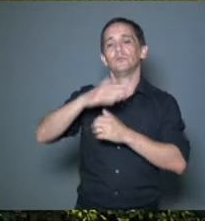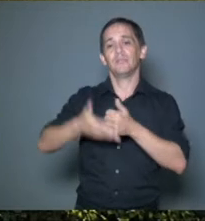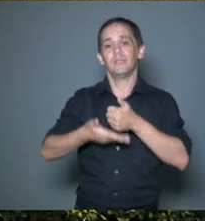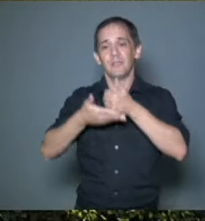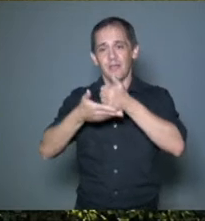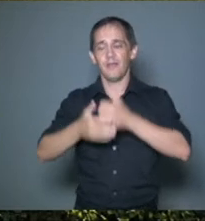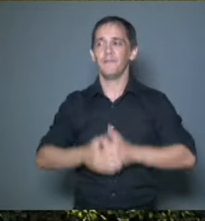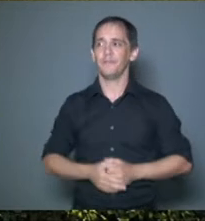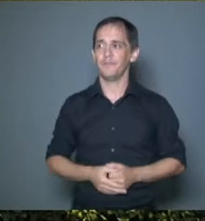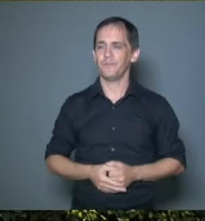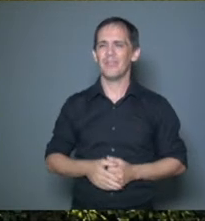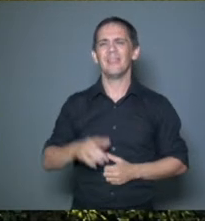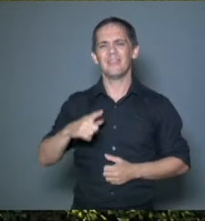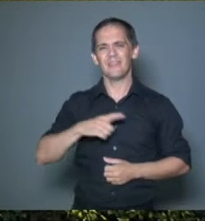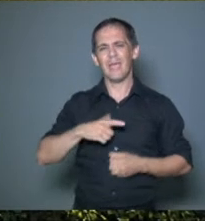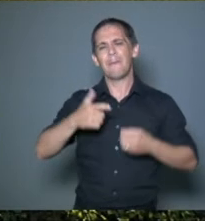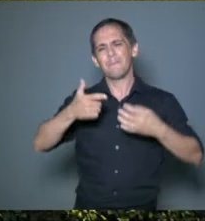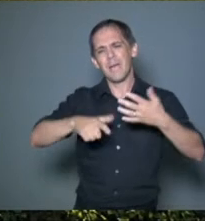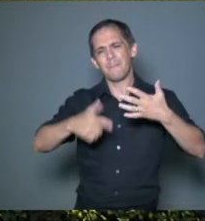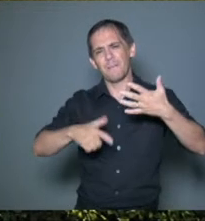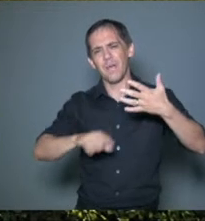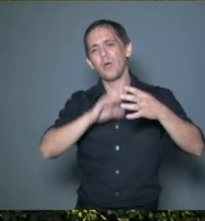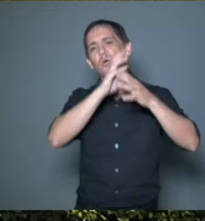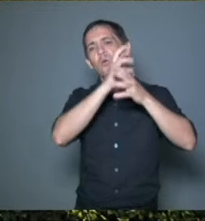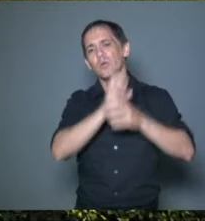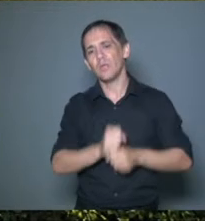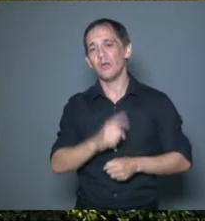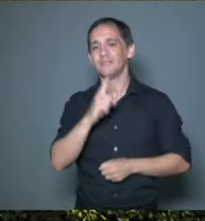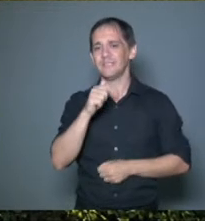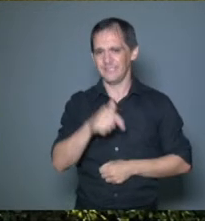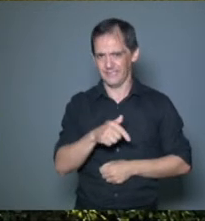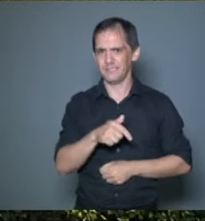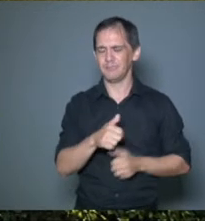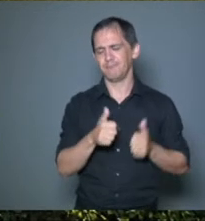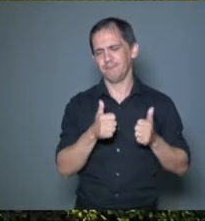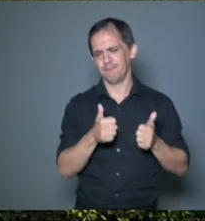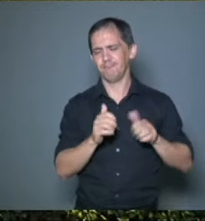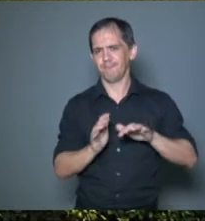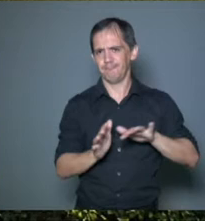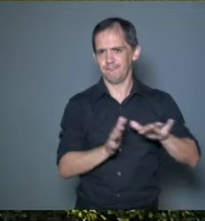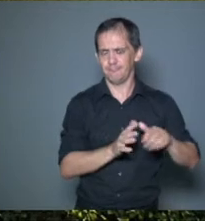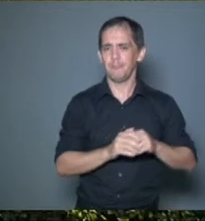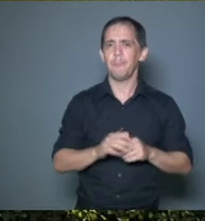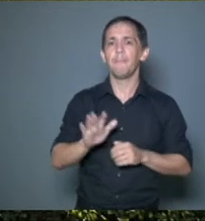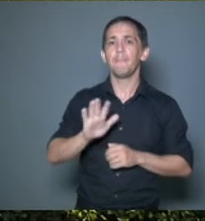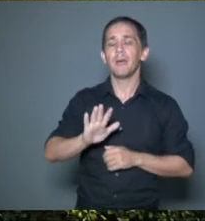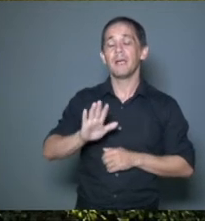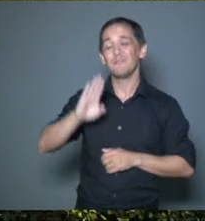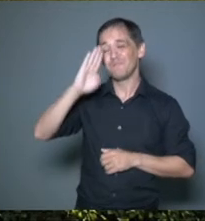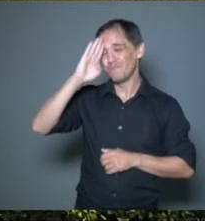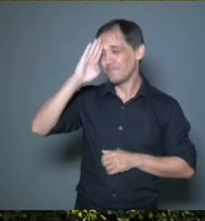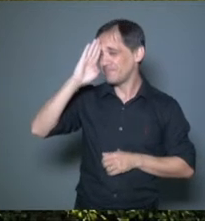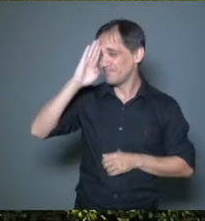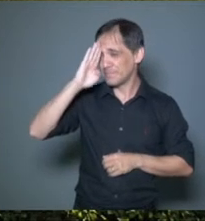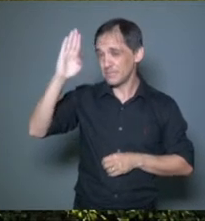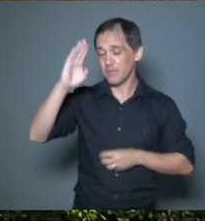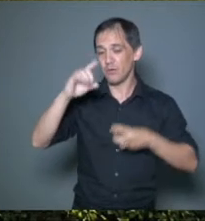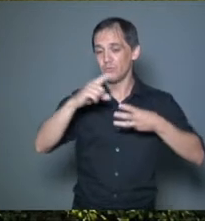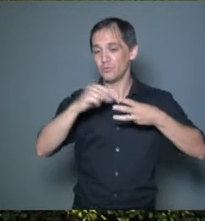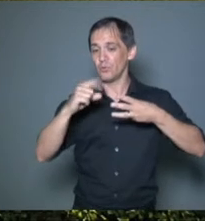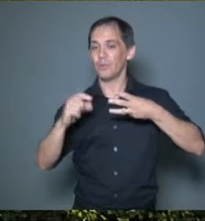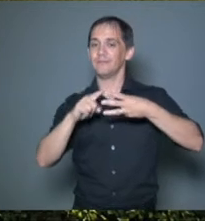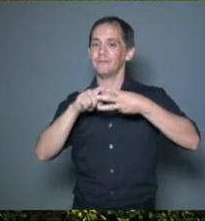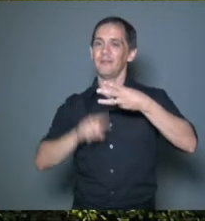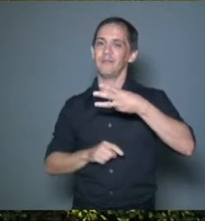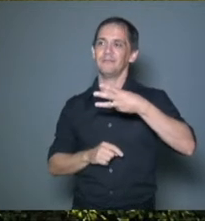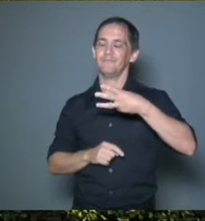goals. There are 17 goals, but I guess we have initiatives and programs for all of the 17